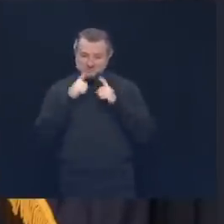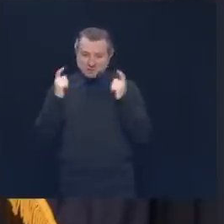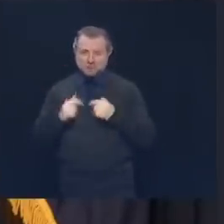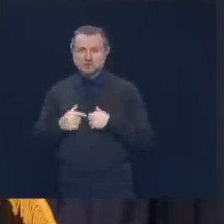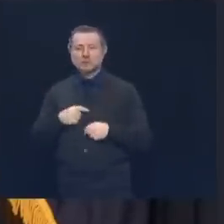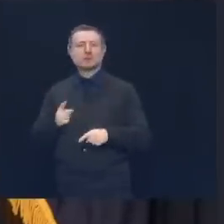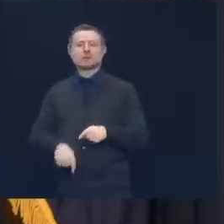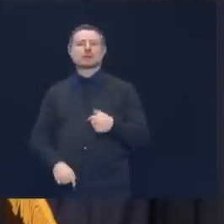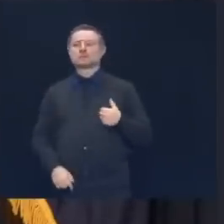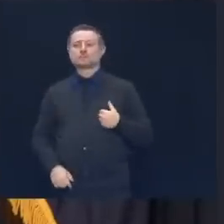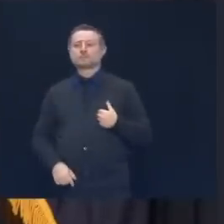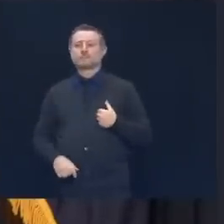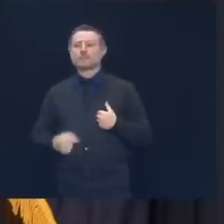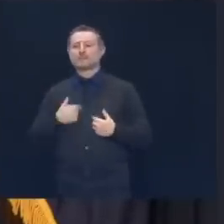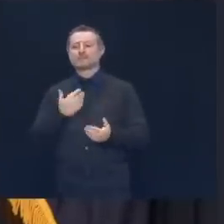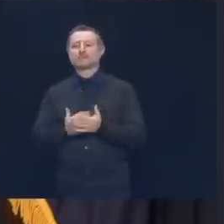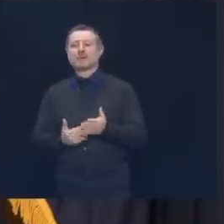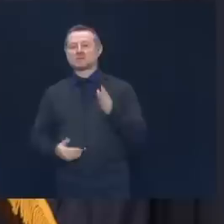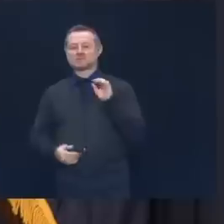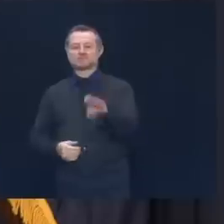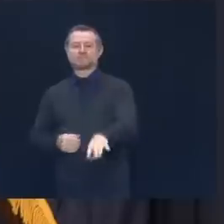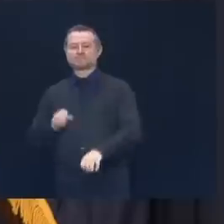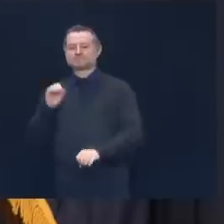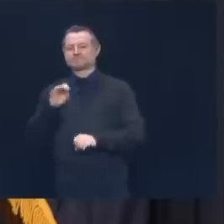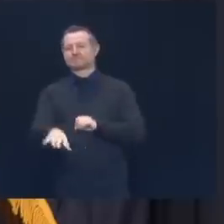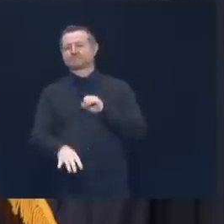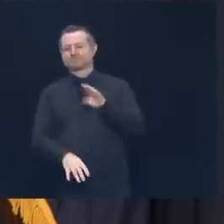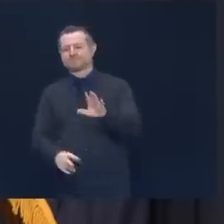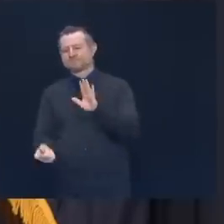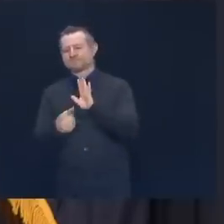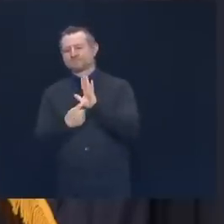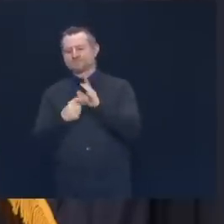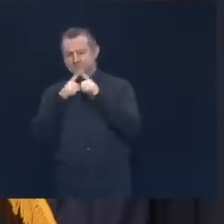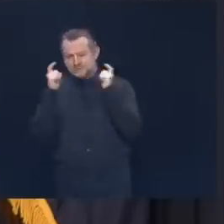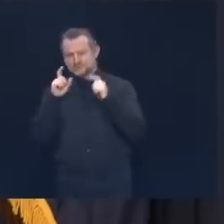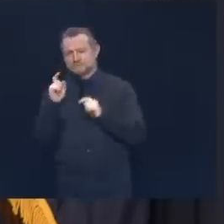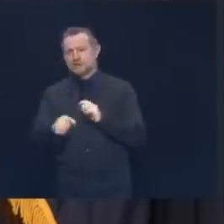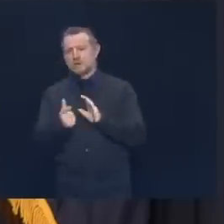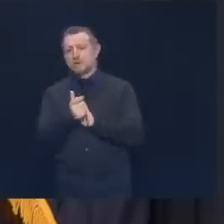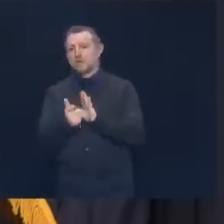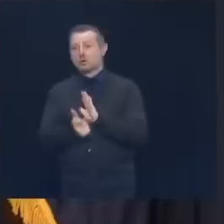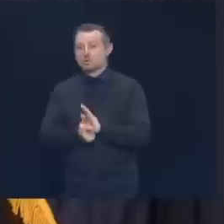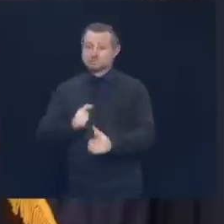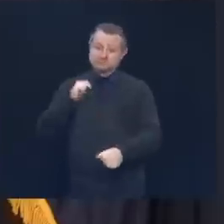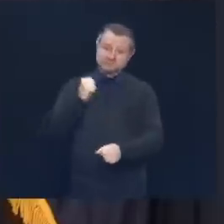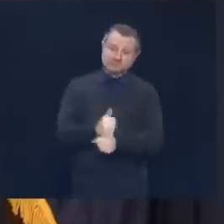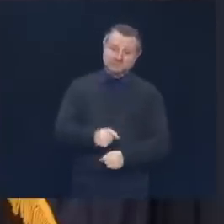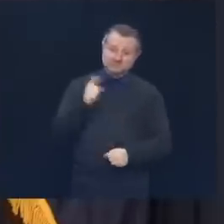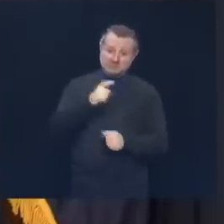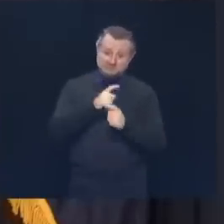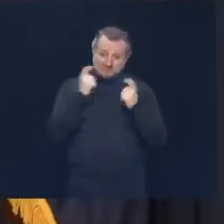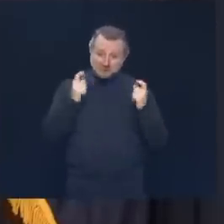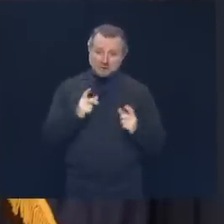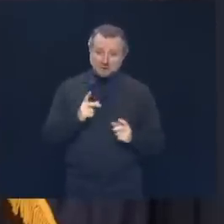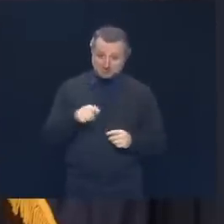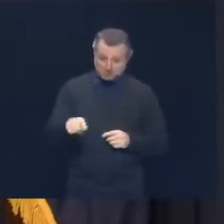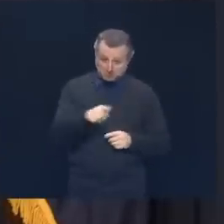leads them to believe they should wear masks. I can't enforce social distancing. You live 4 feet